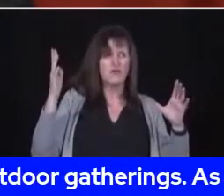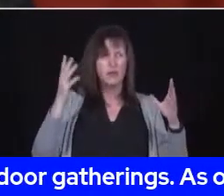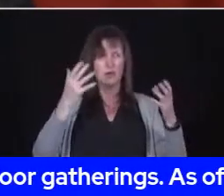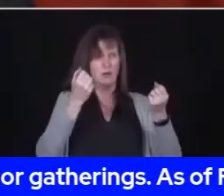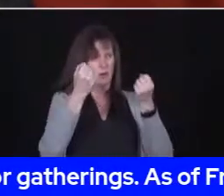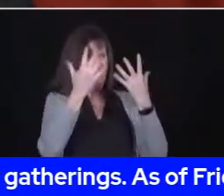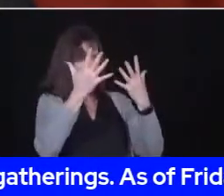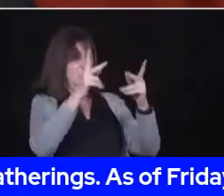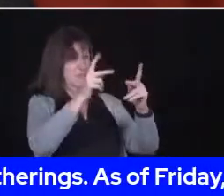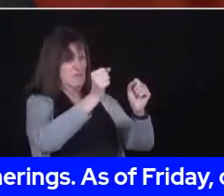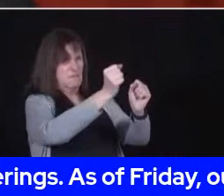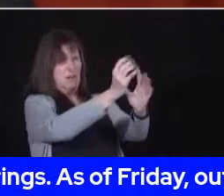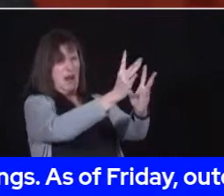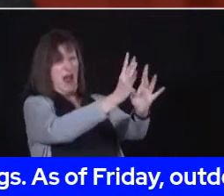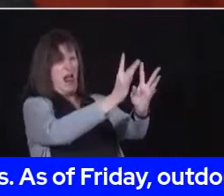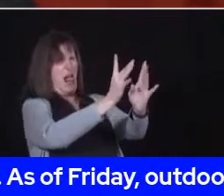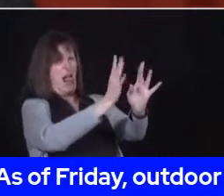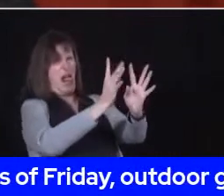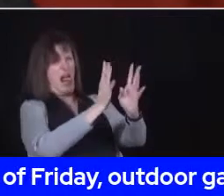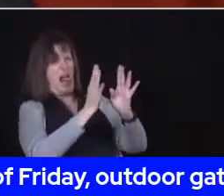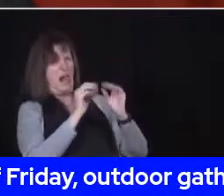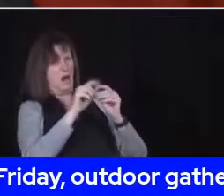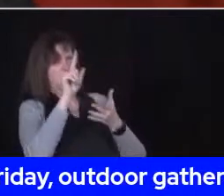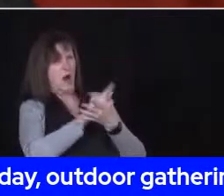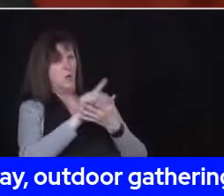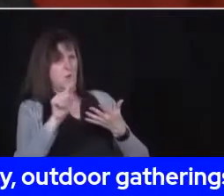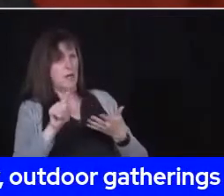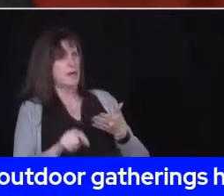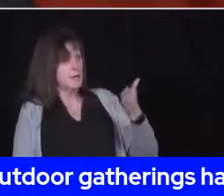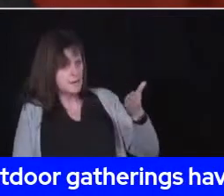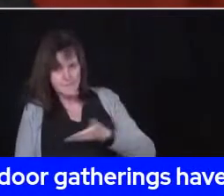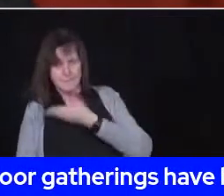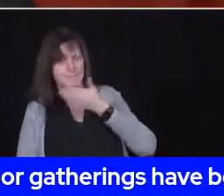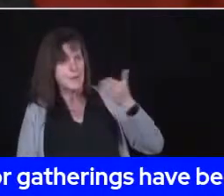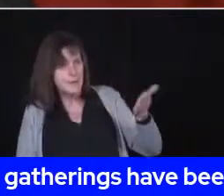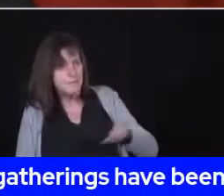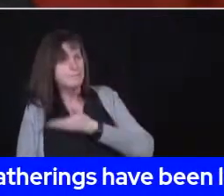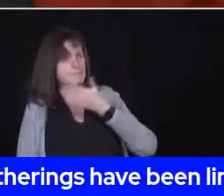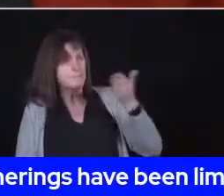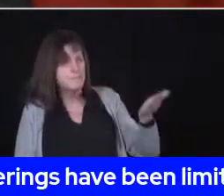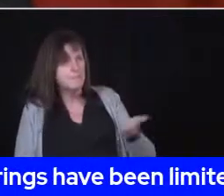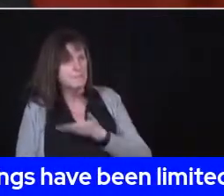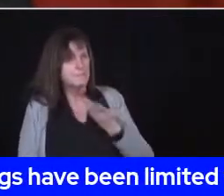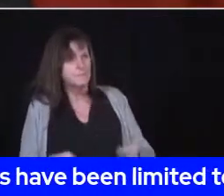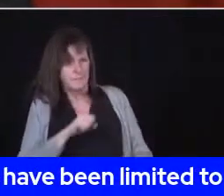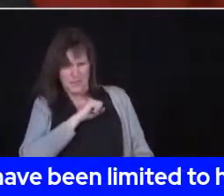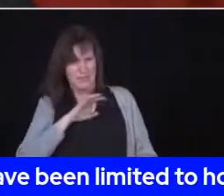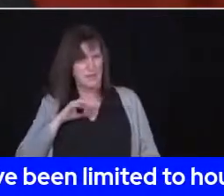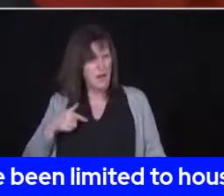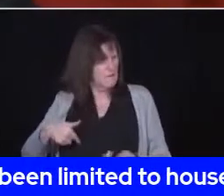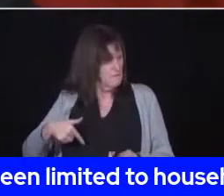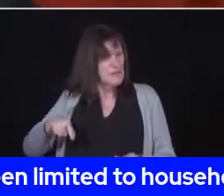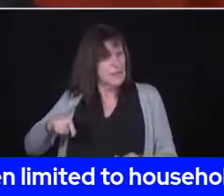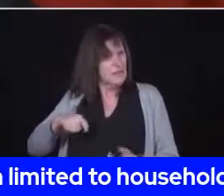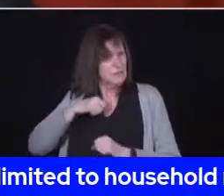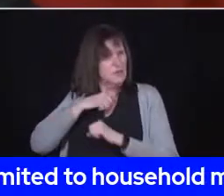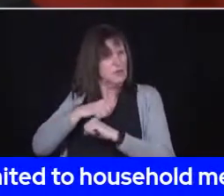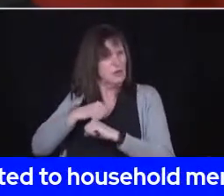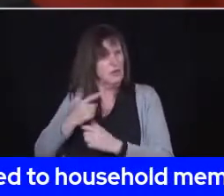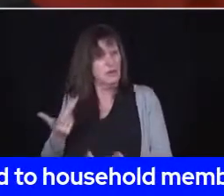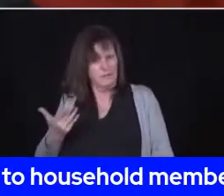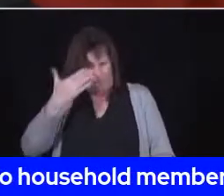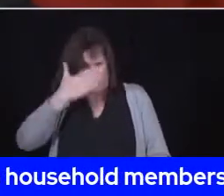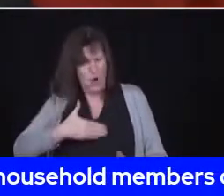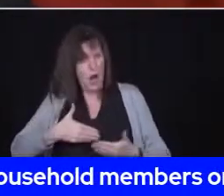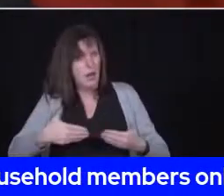week, and they need to be protected too. They're on the front lines, the first of the